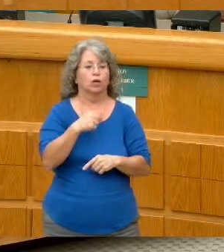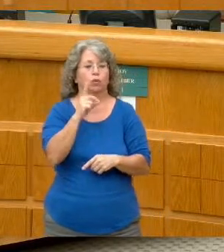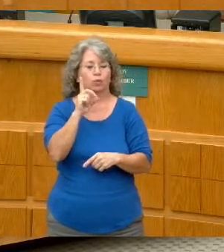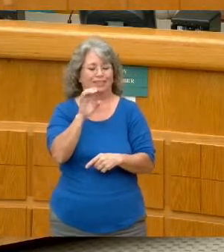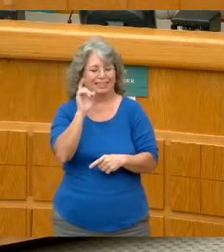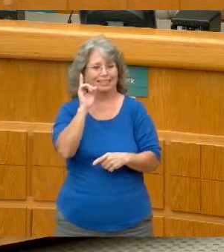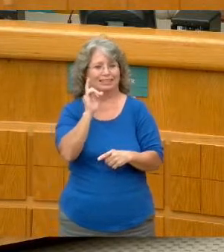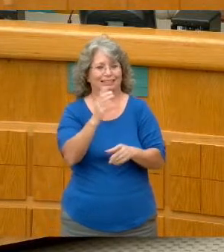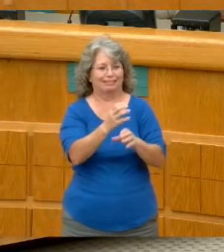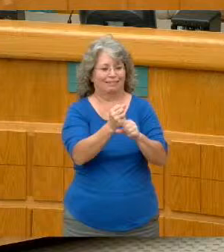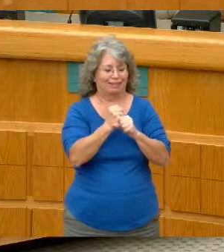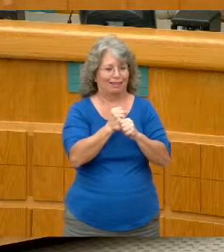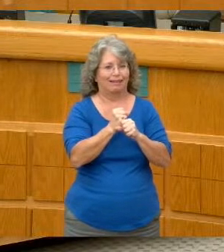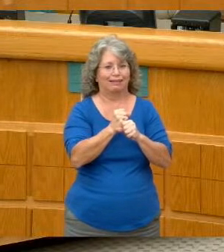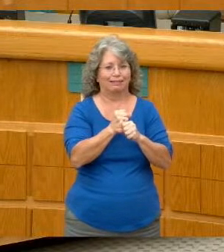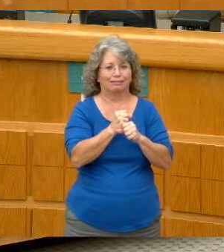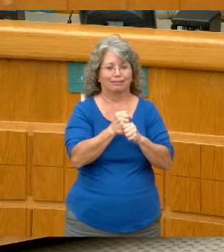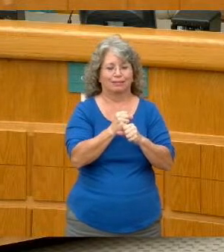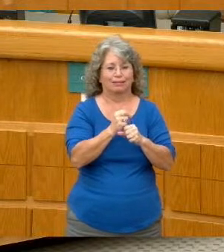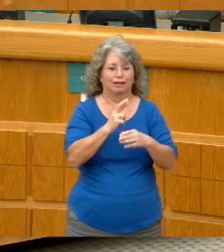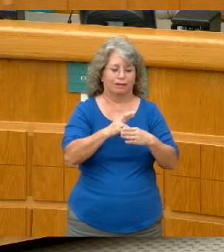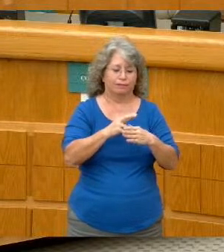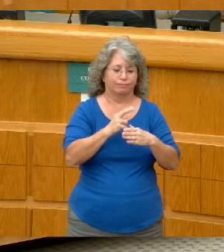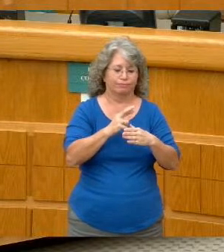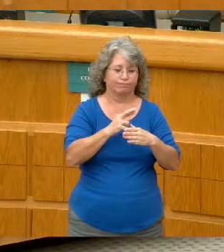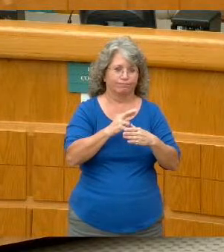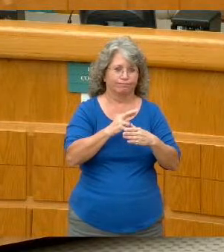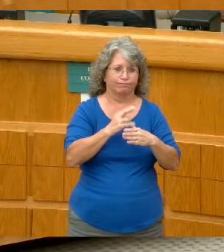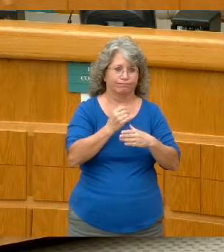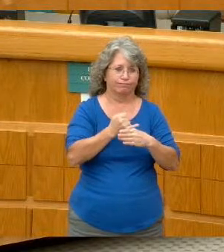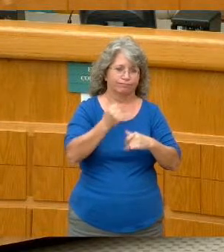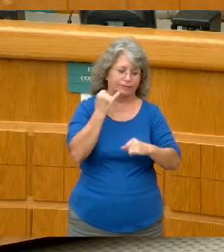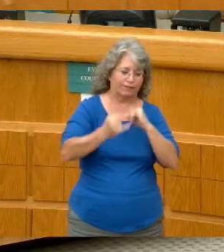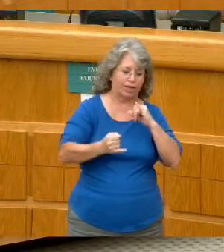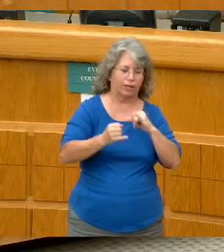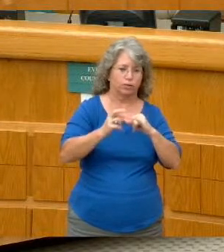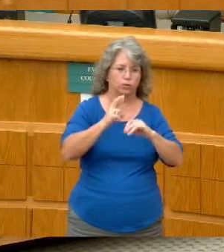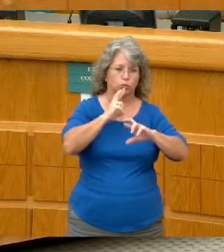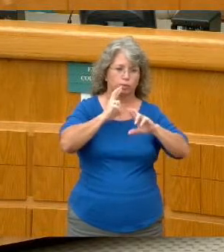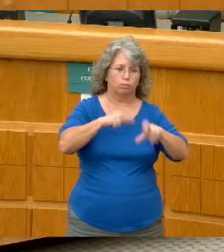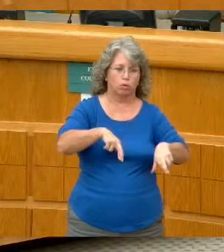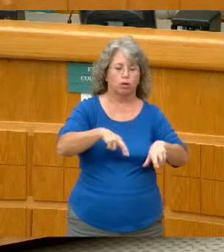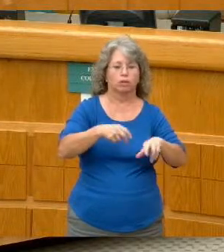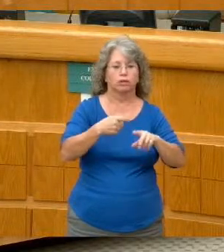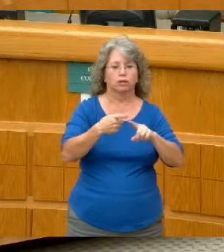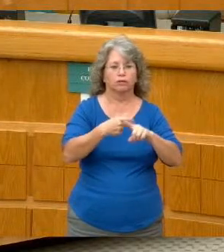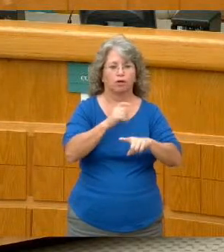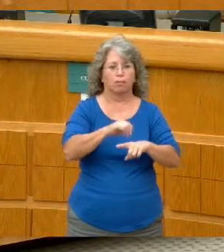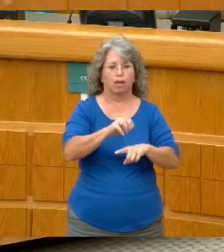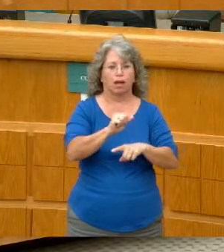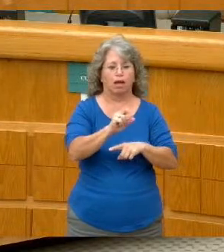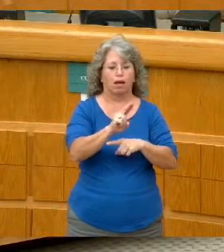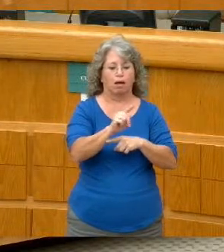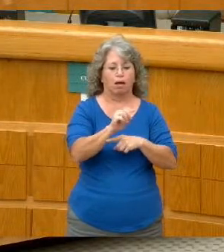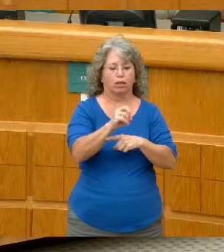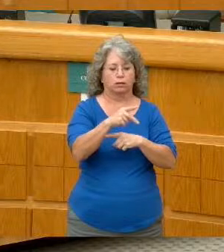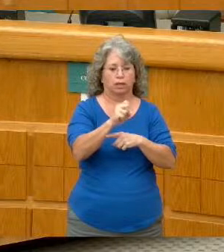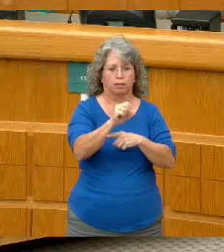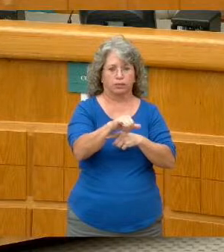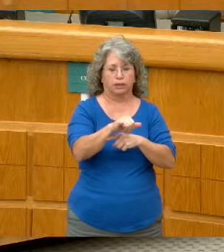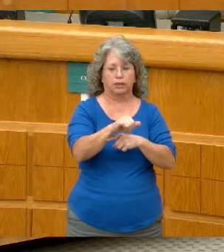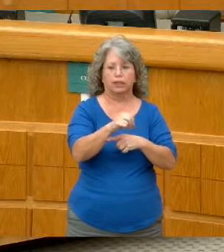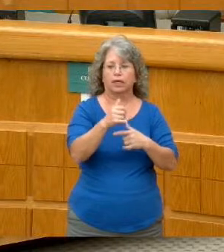medical examiner's final report, and Dr. Ramachandrani, our local health authority, will give us the medical